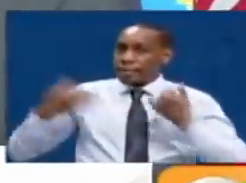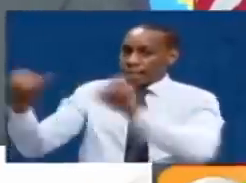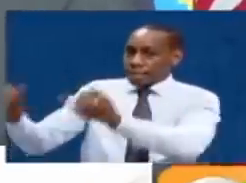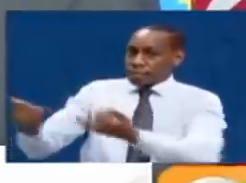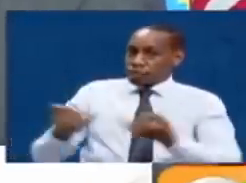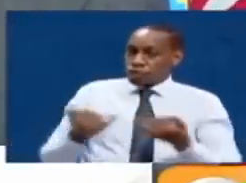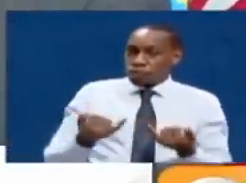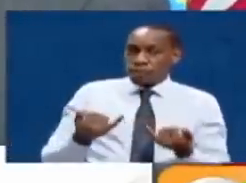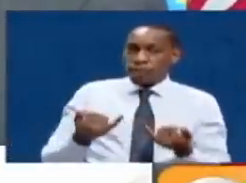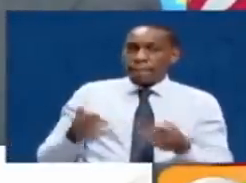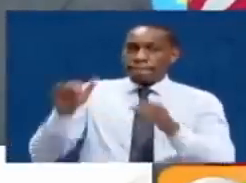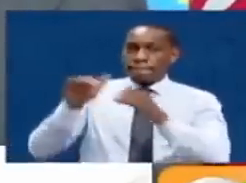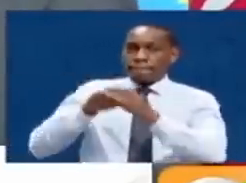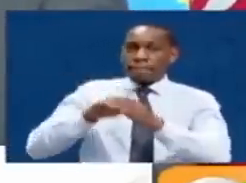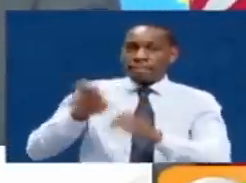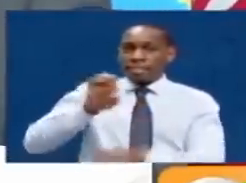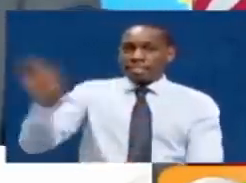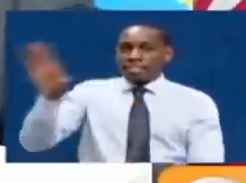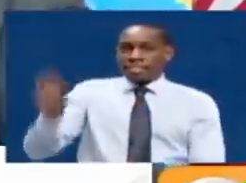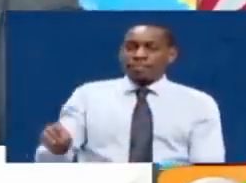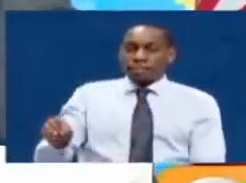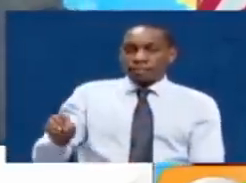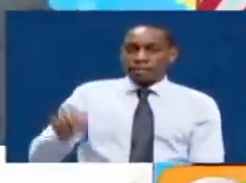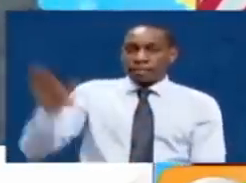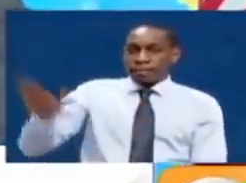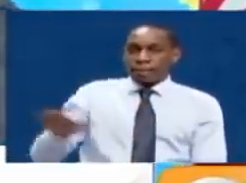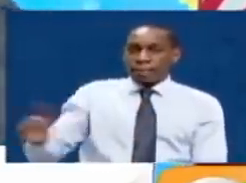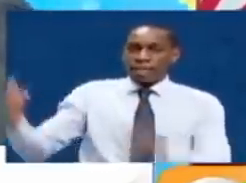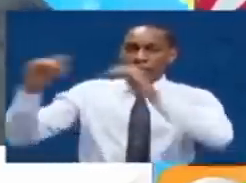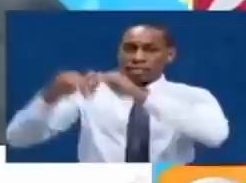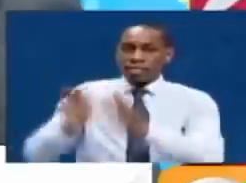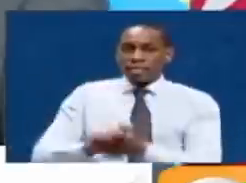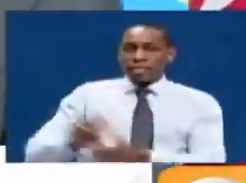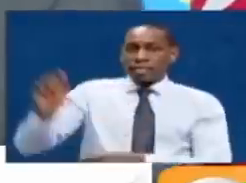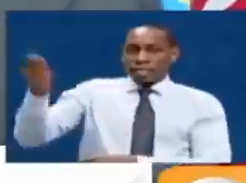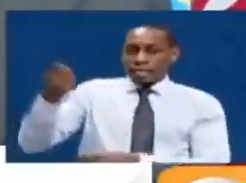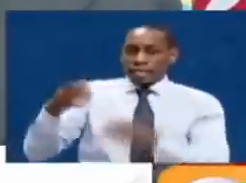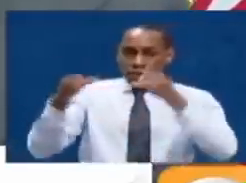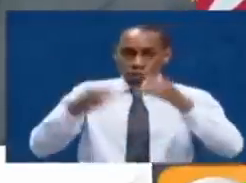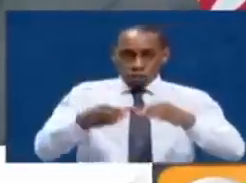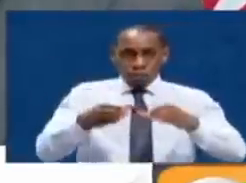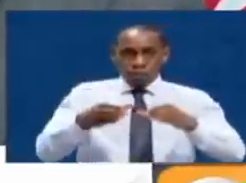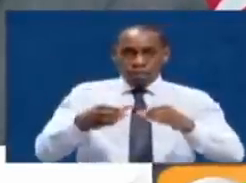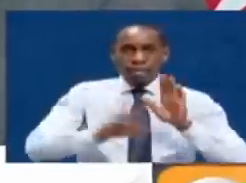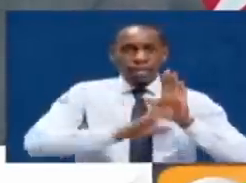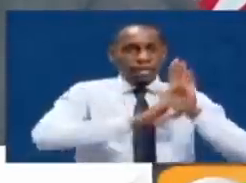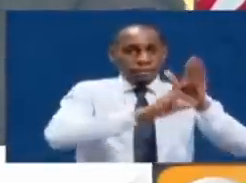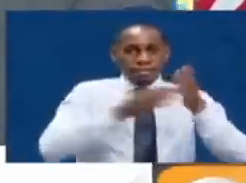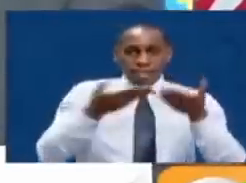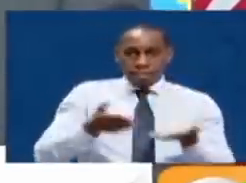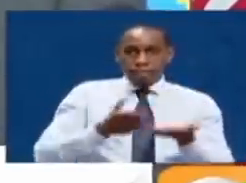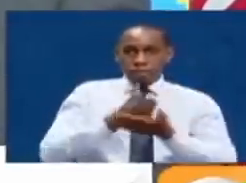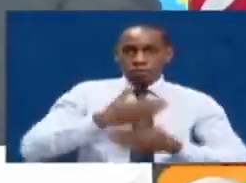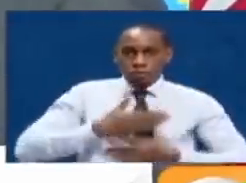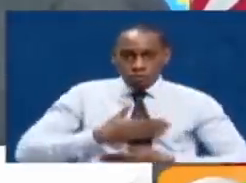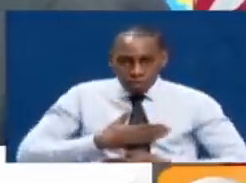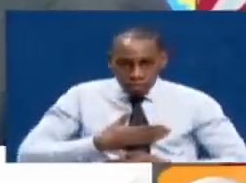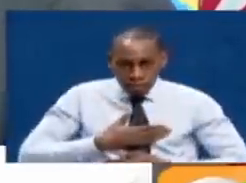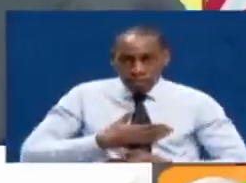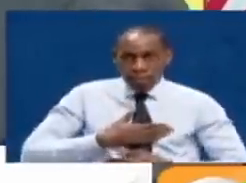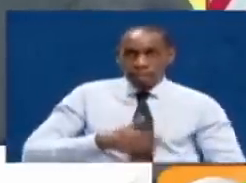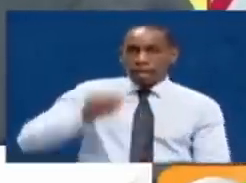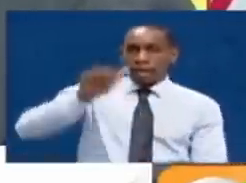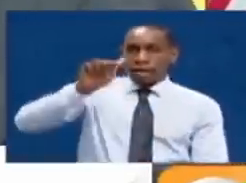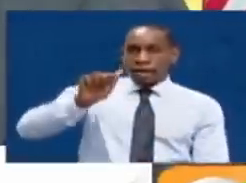the members of the East African Legislative Assembly, the Kenya chapter, represented here by Honorable